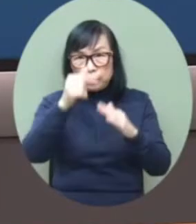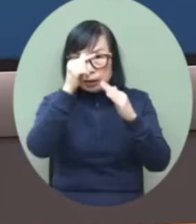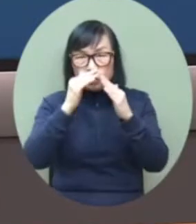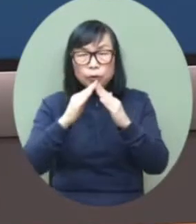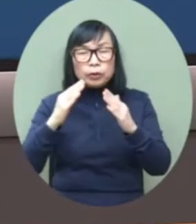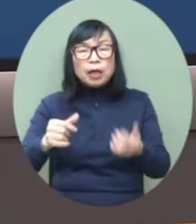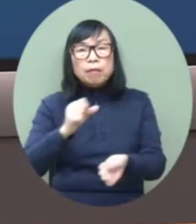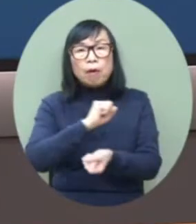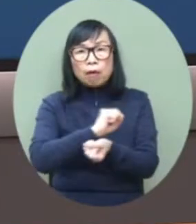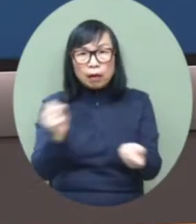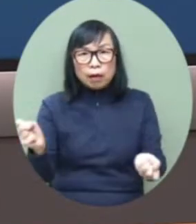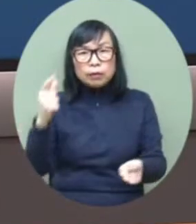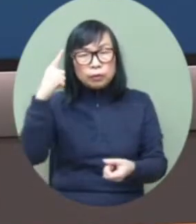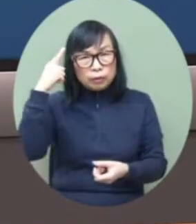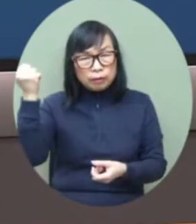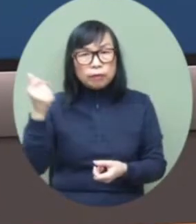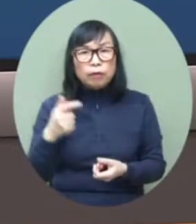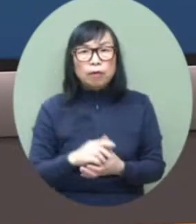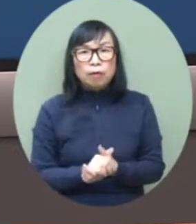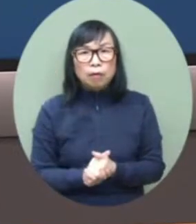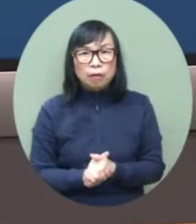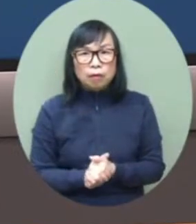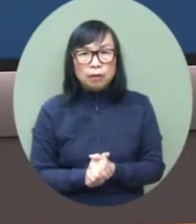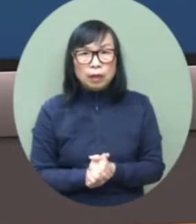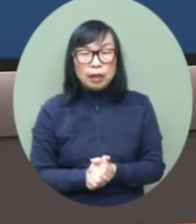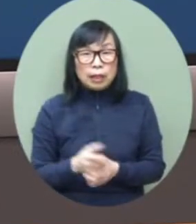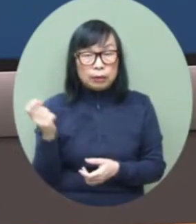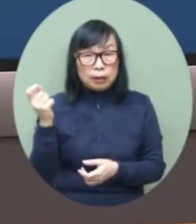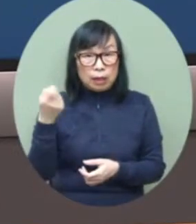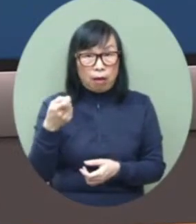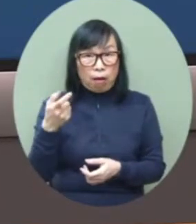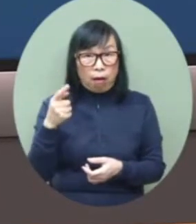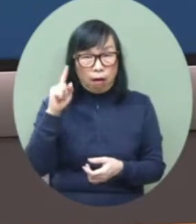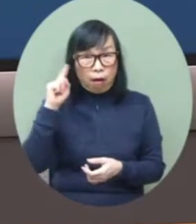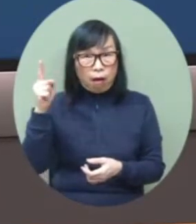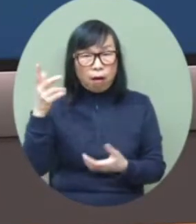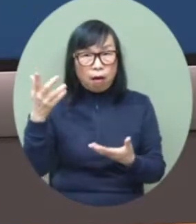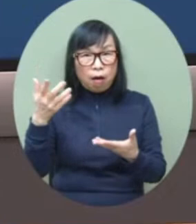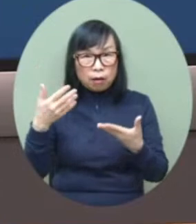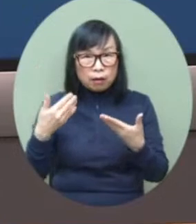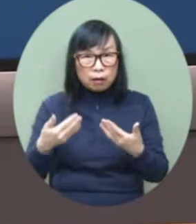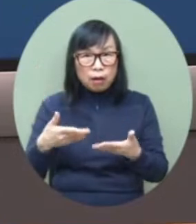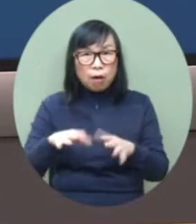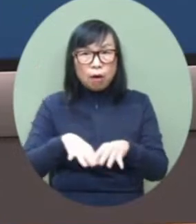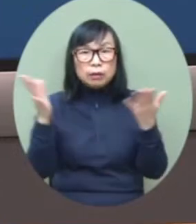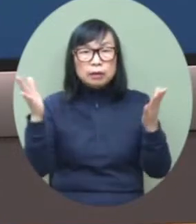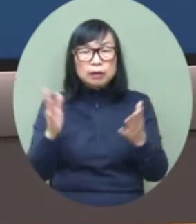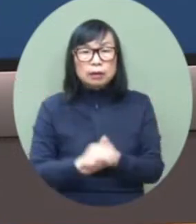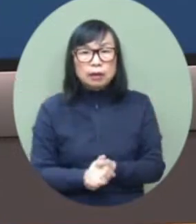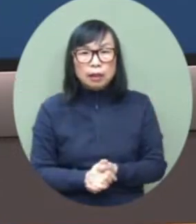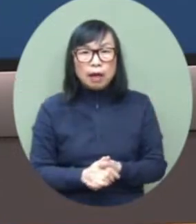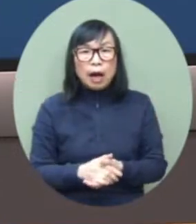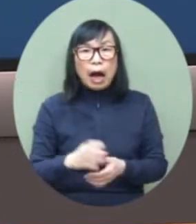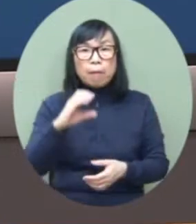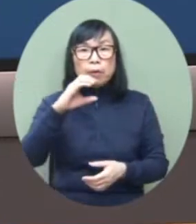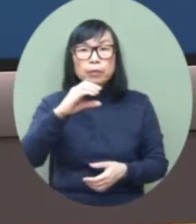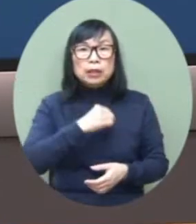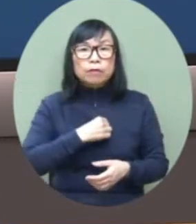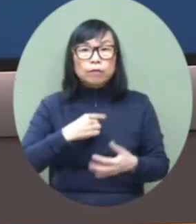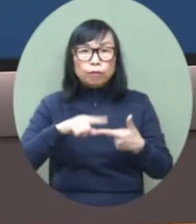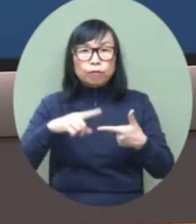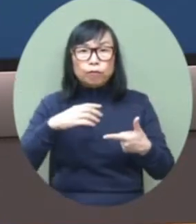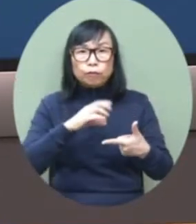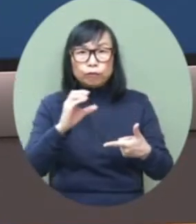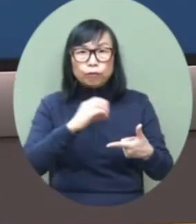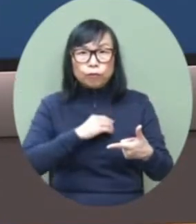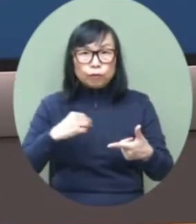accommodate early admissions. So from today on, we, as